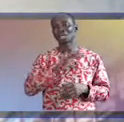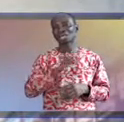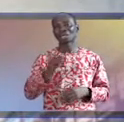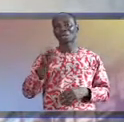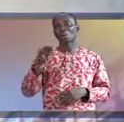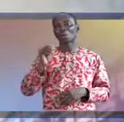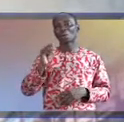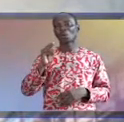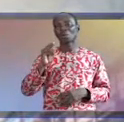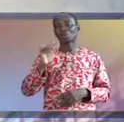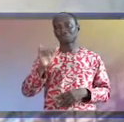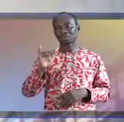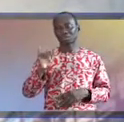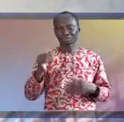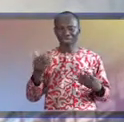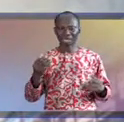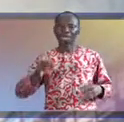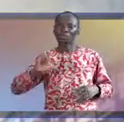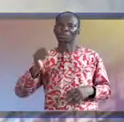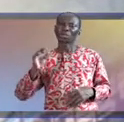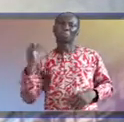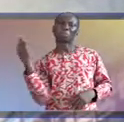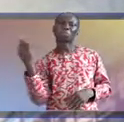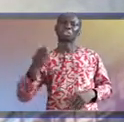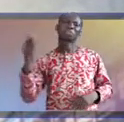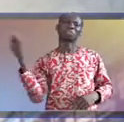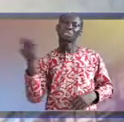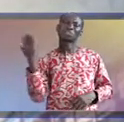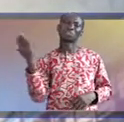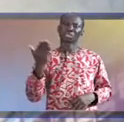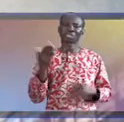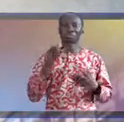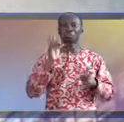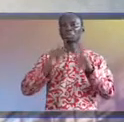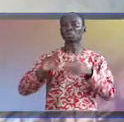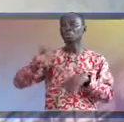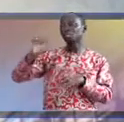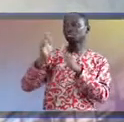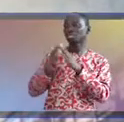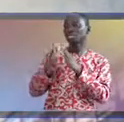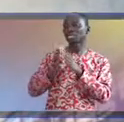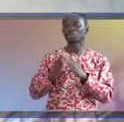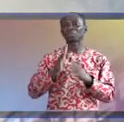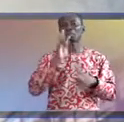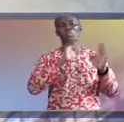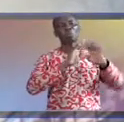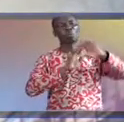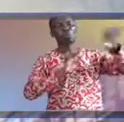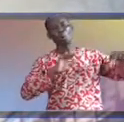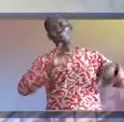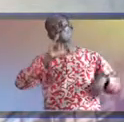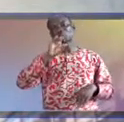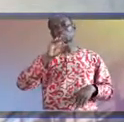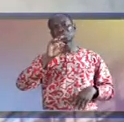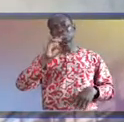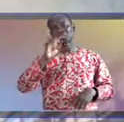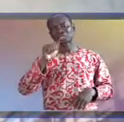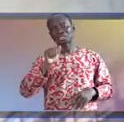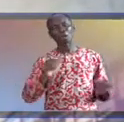Jerusalem, all Judea, and all the region around the Jordan went out to